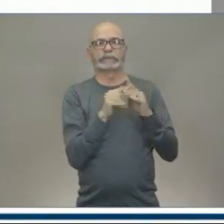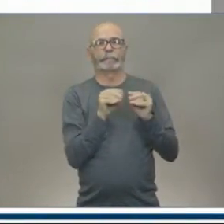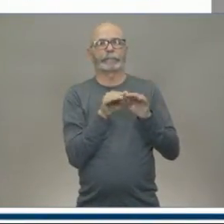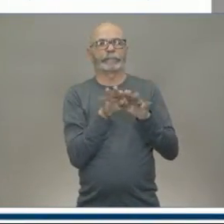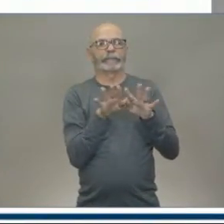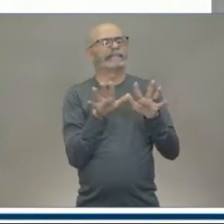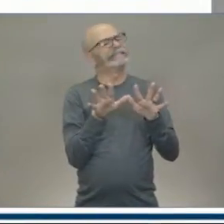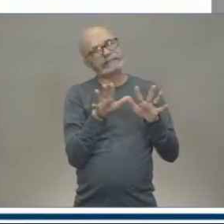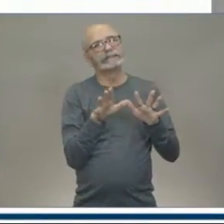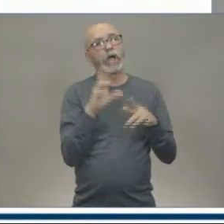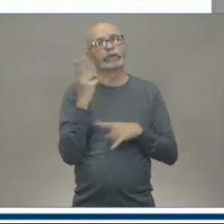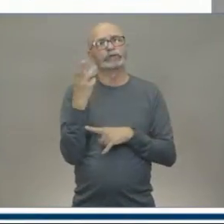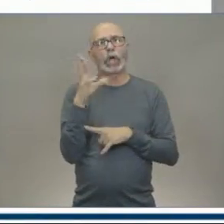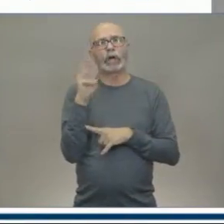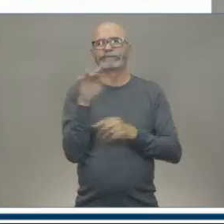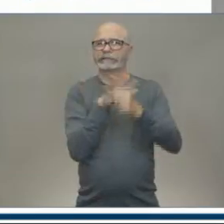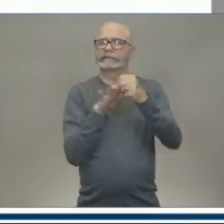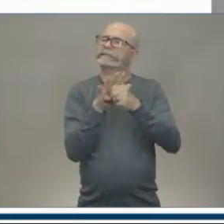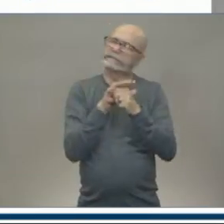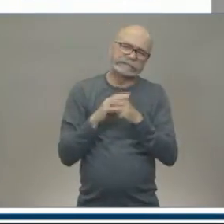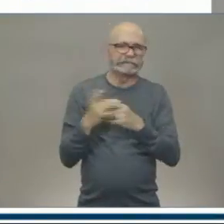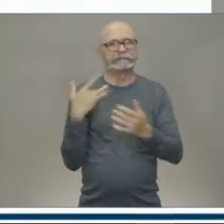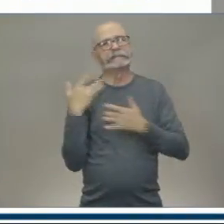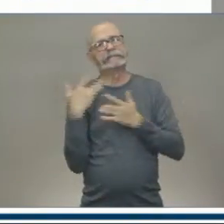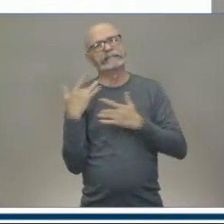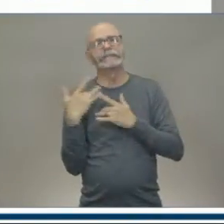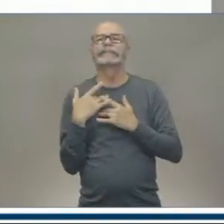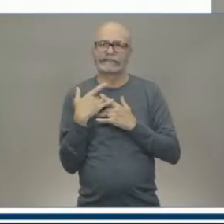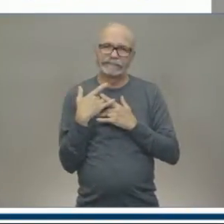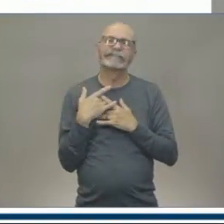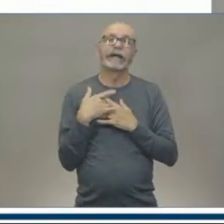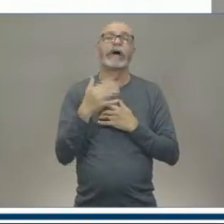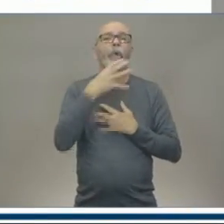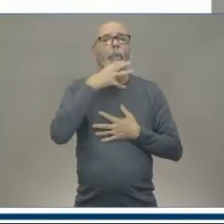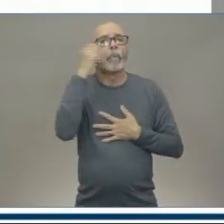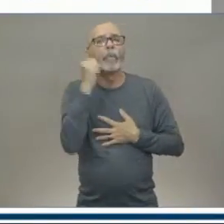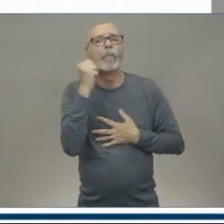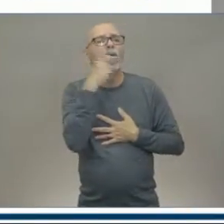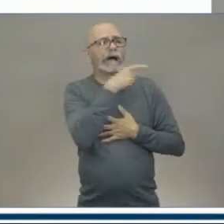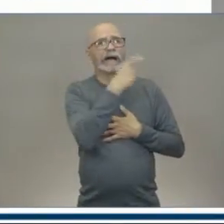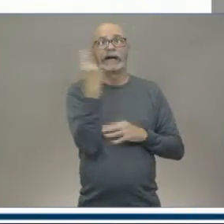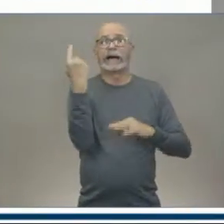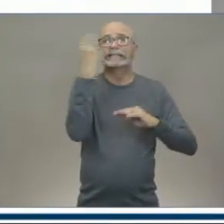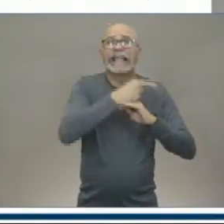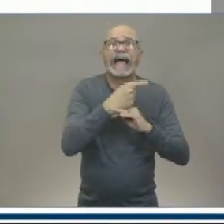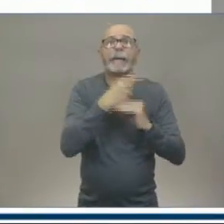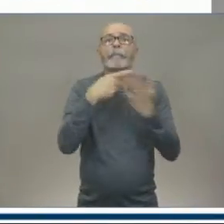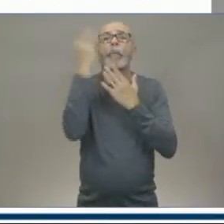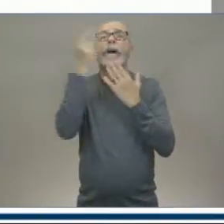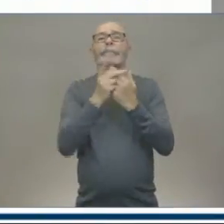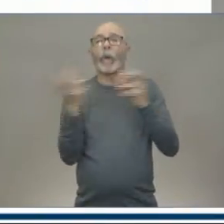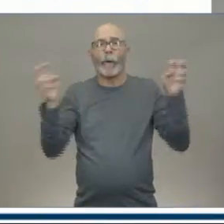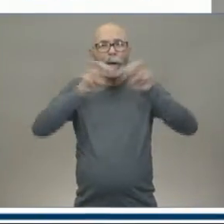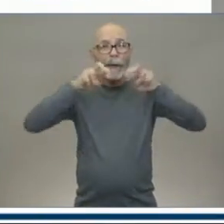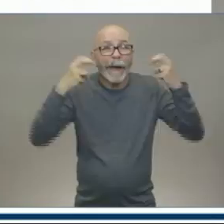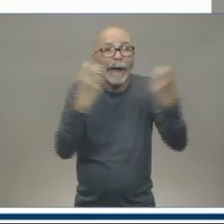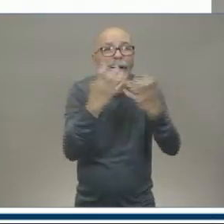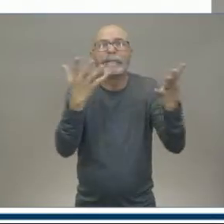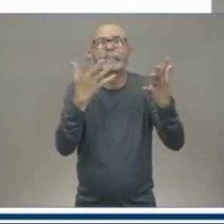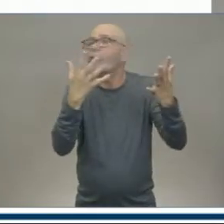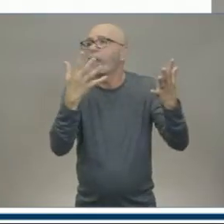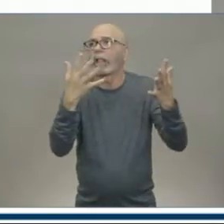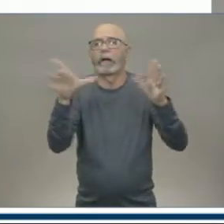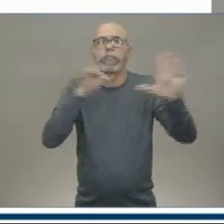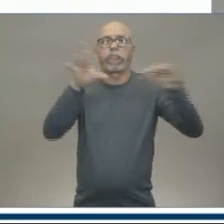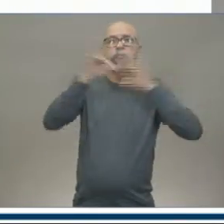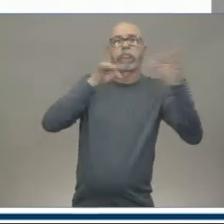HRM, bringing together very vulnerable individuals, seniors, in day programs, it creates significant potential risk for